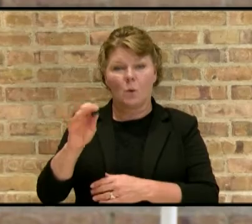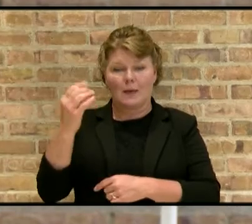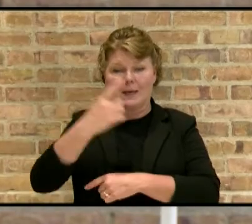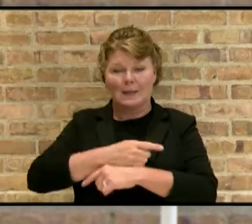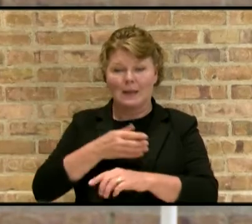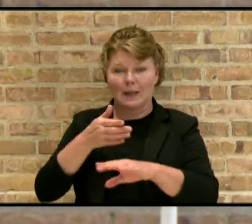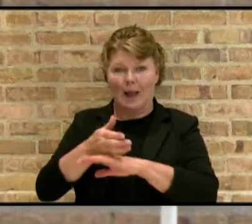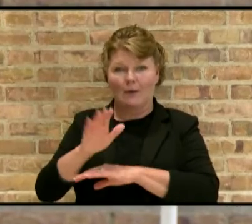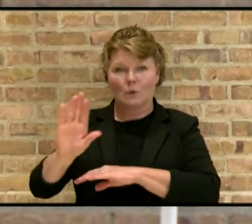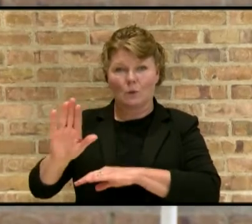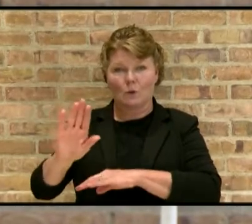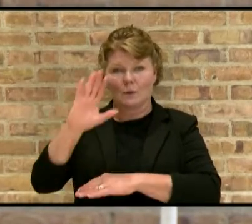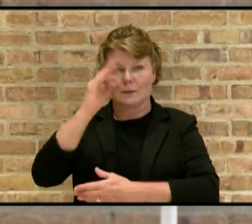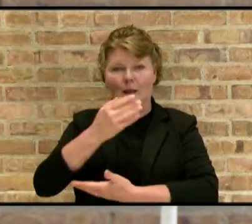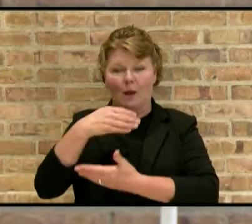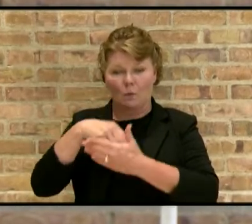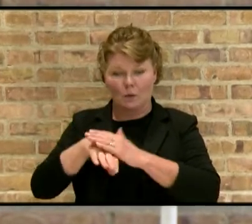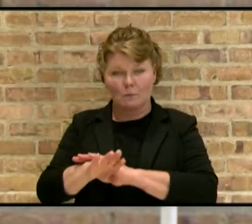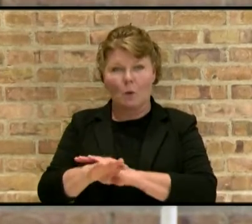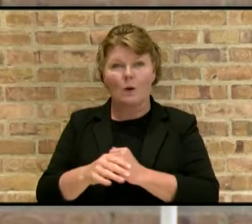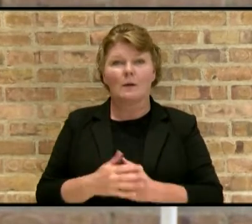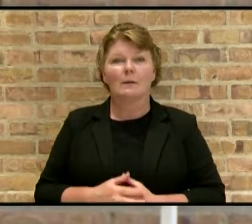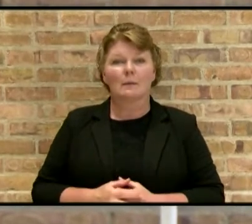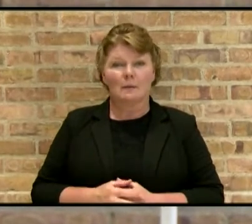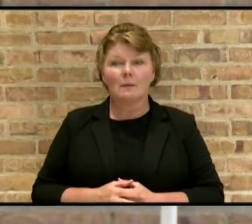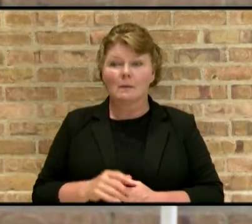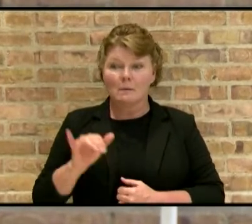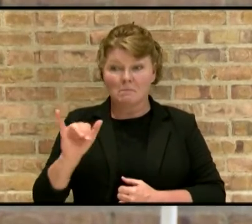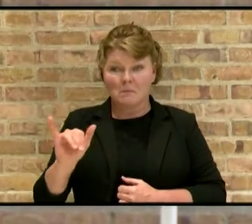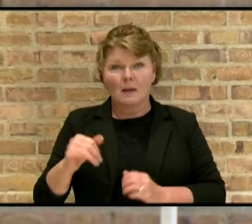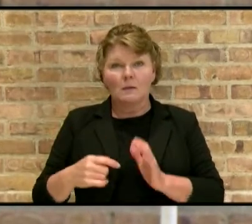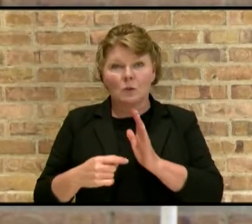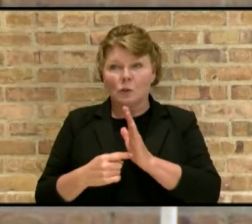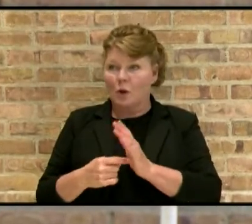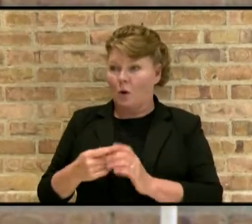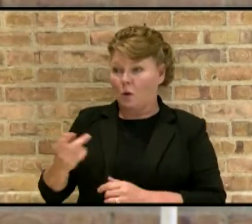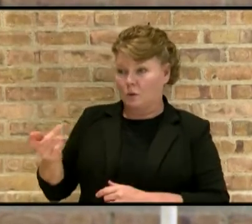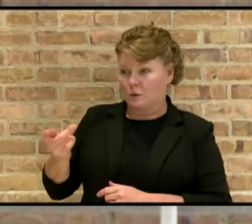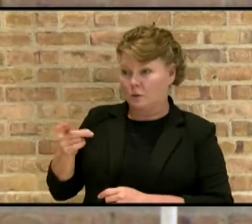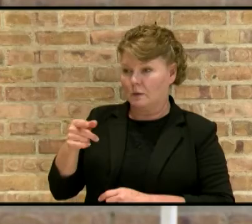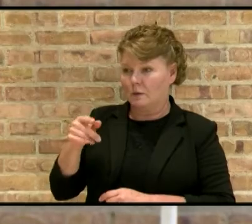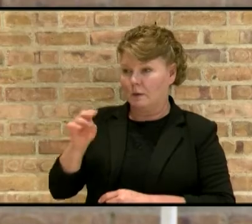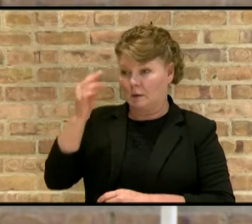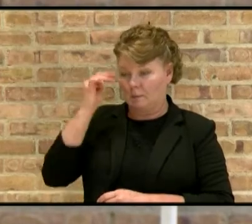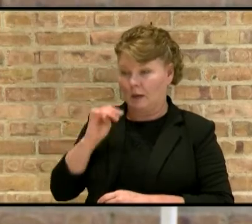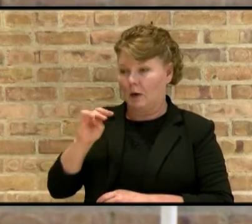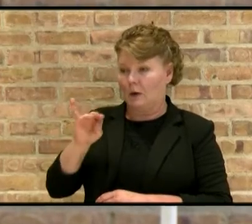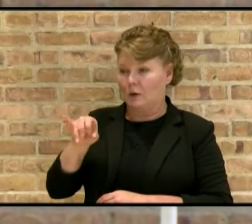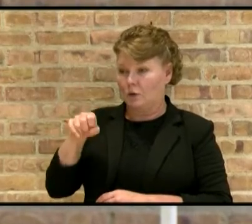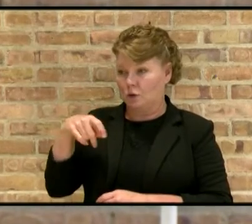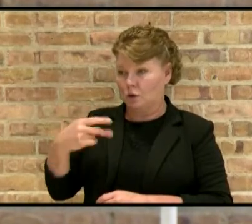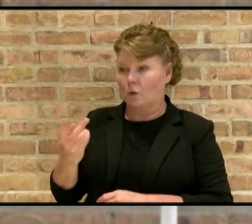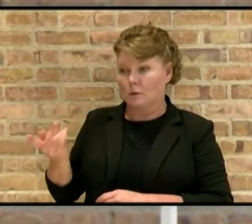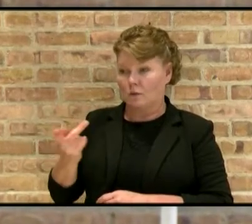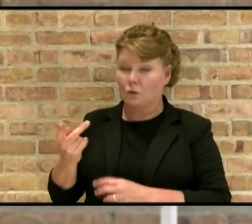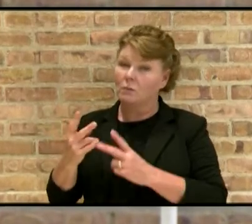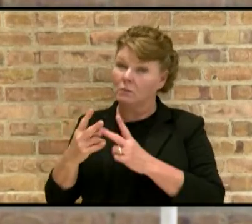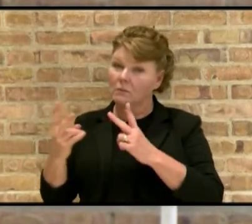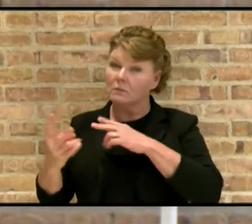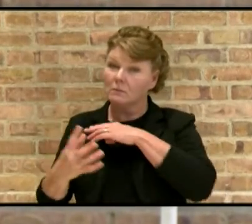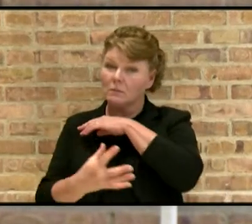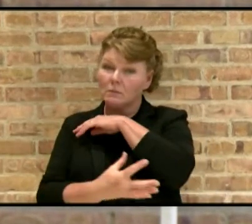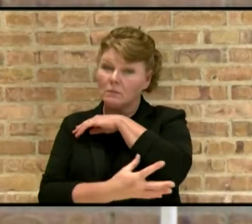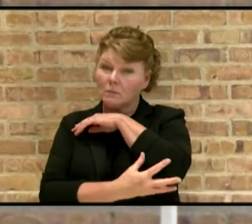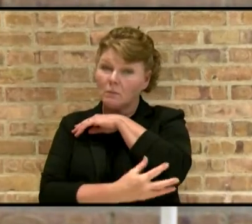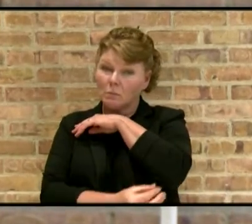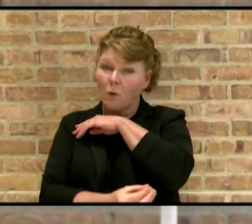birth of her child. This account shows that she and Joseph were rather poor, rather because they